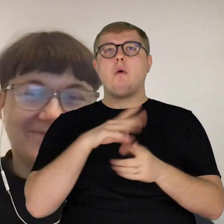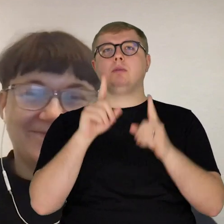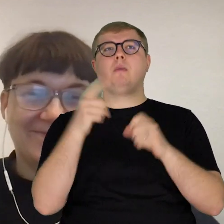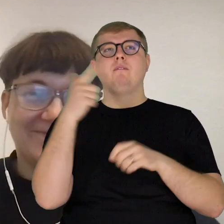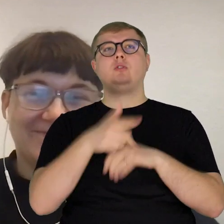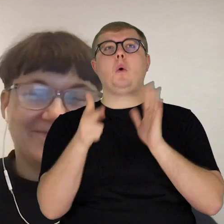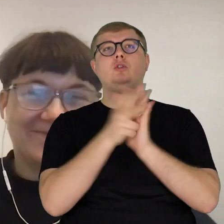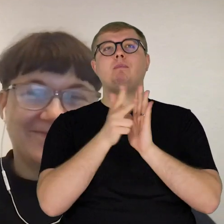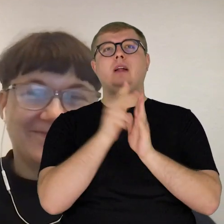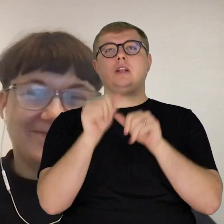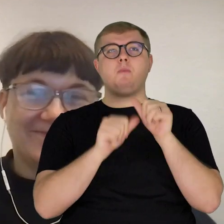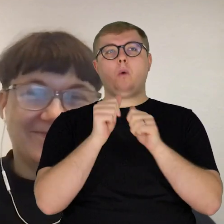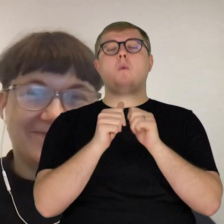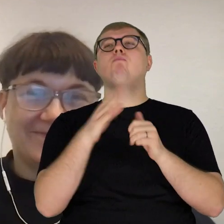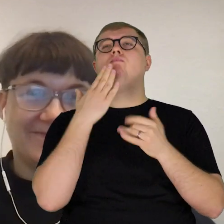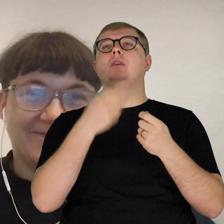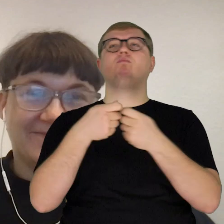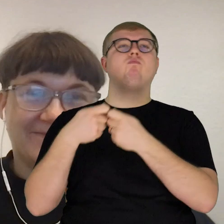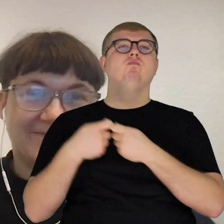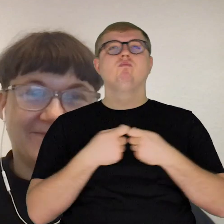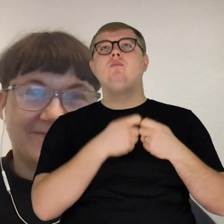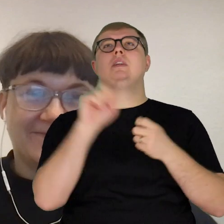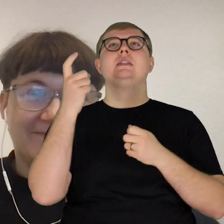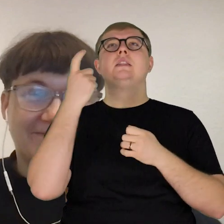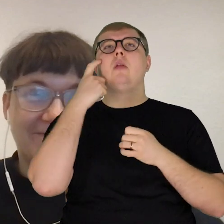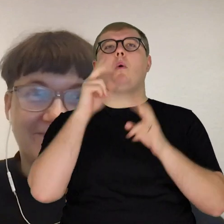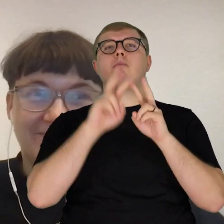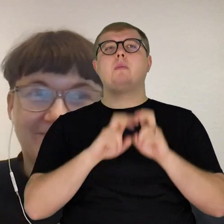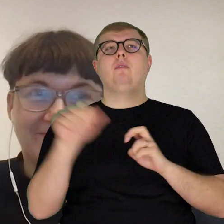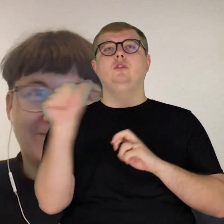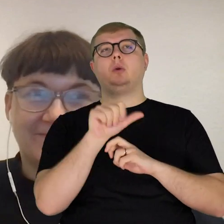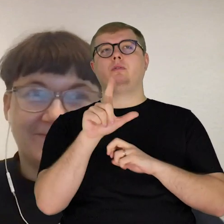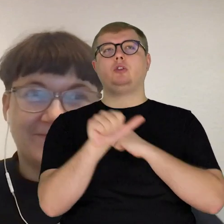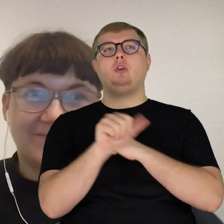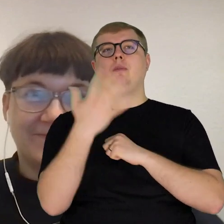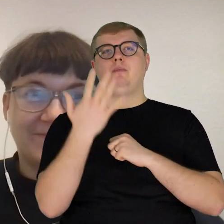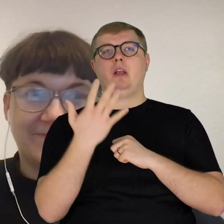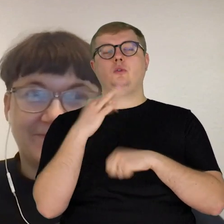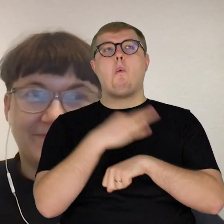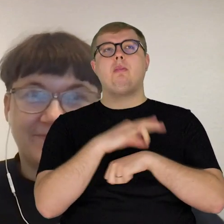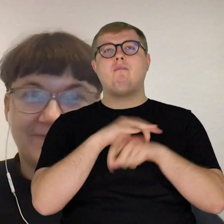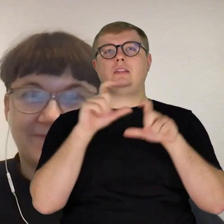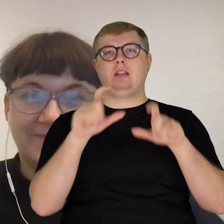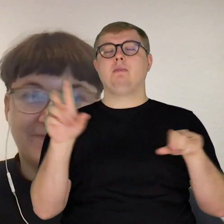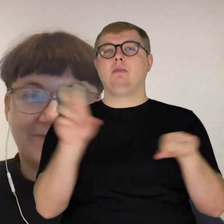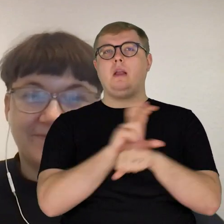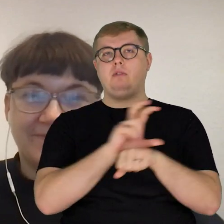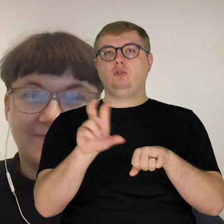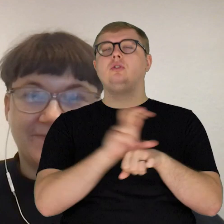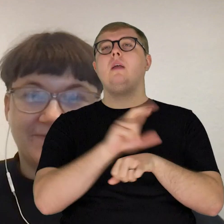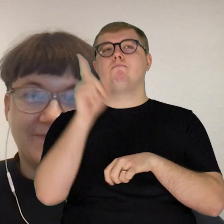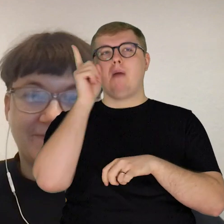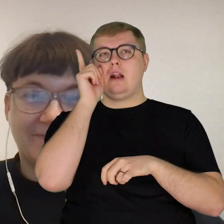Center 1265 at the Technical University of Berlin, which consists of young scholars from the field